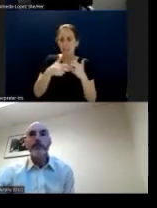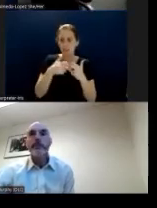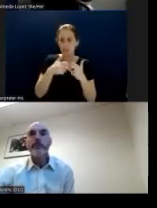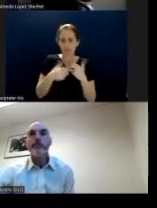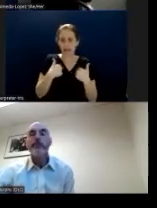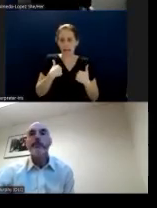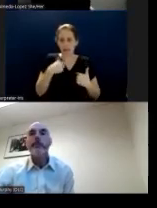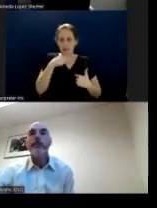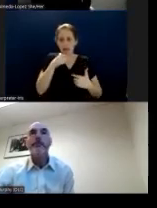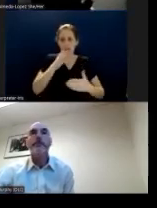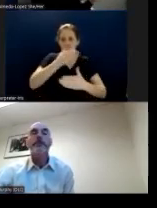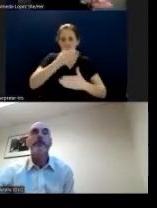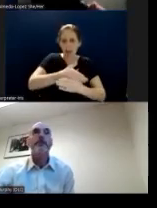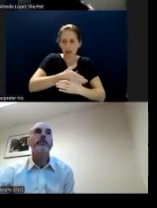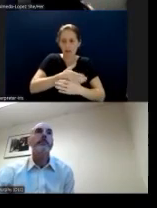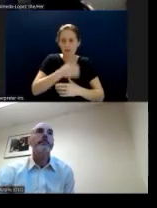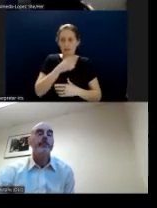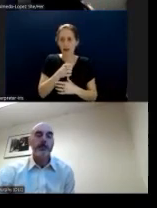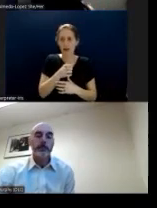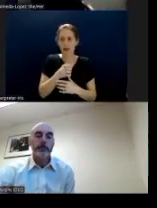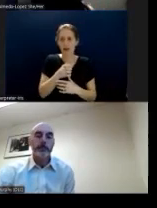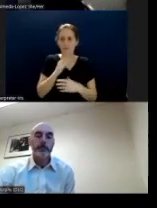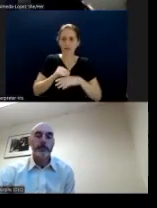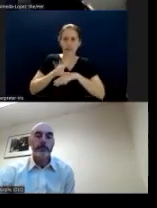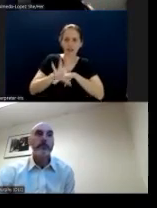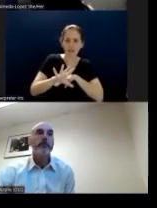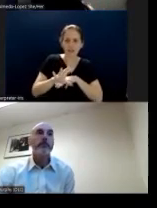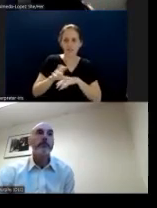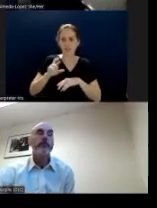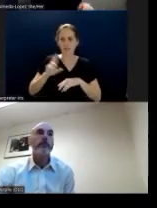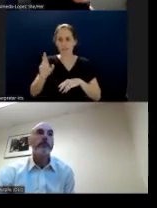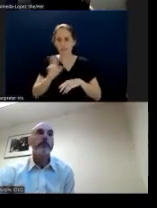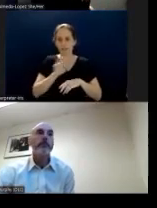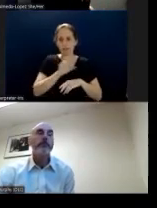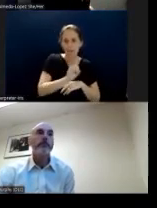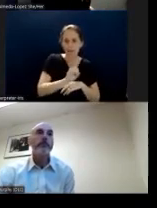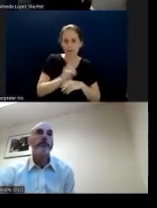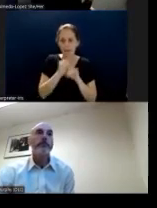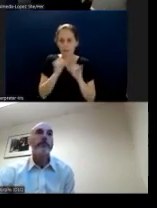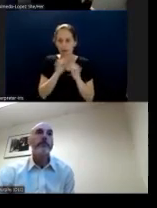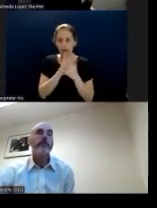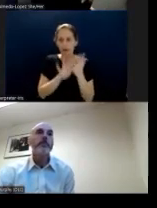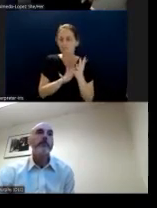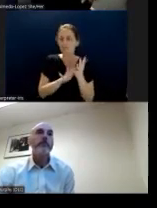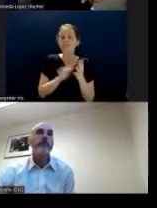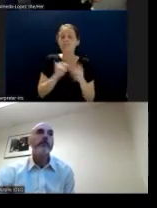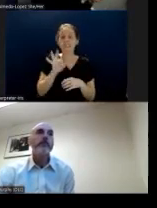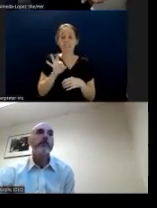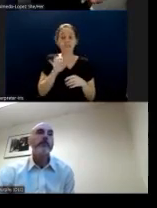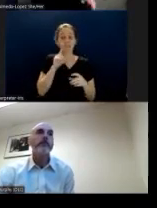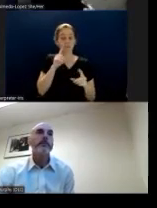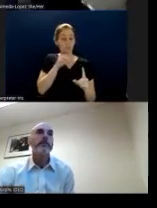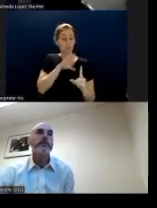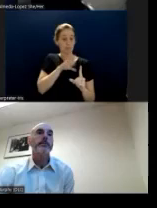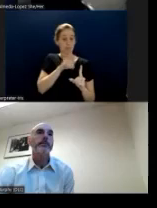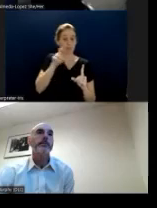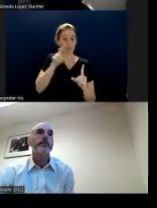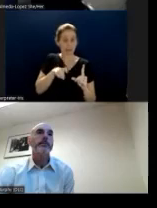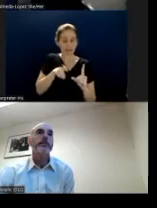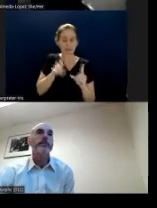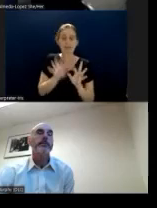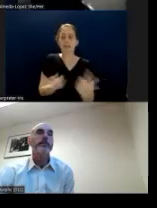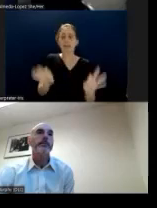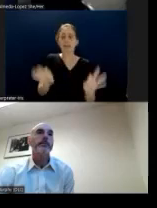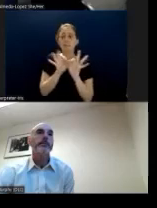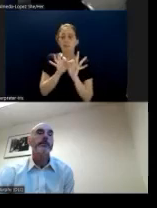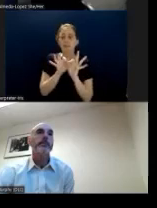be intrusive or do anything partisan. And then if you do take a picture of an issue, it's important to